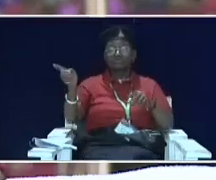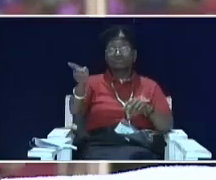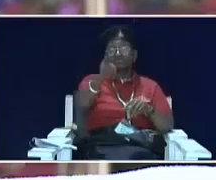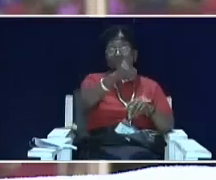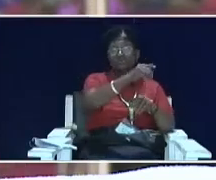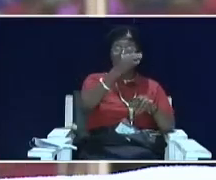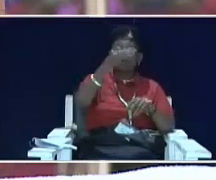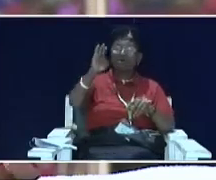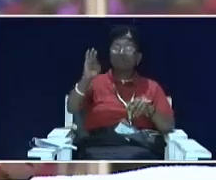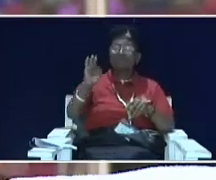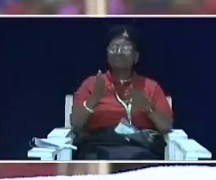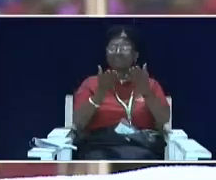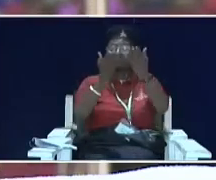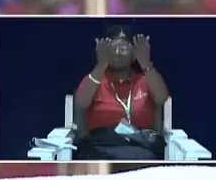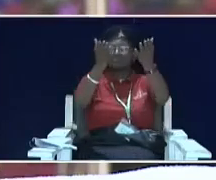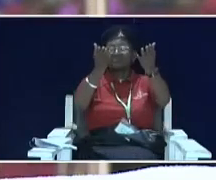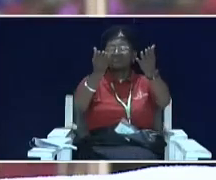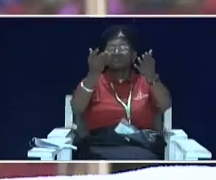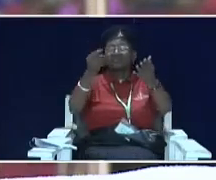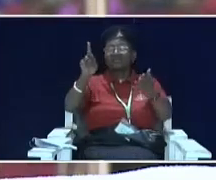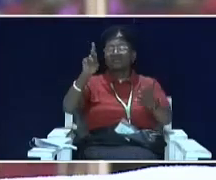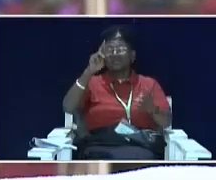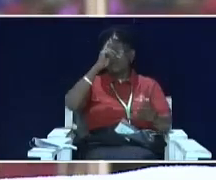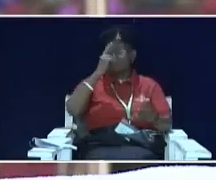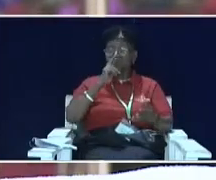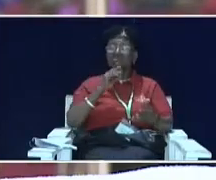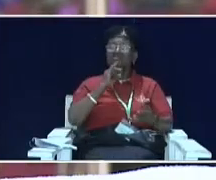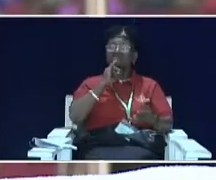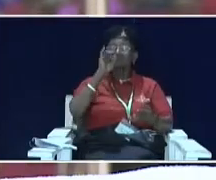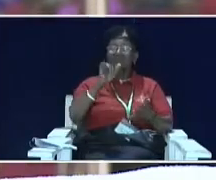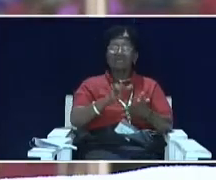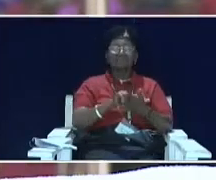And the reason I don't know how to take an offering because